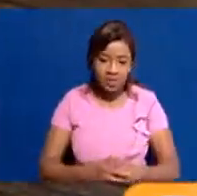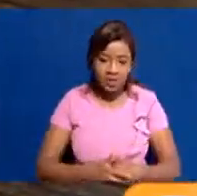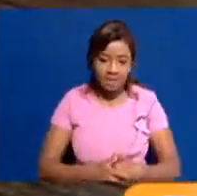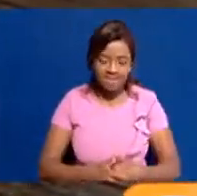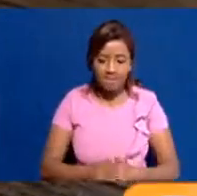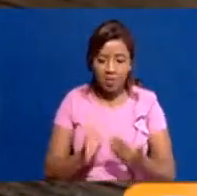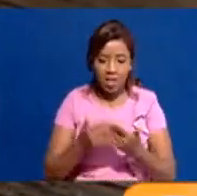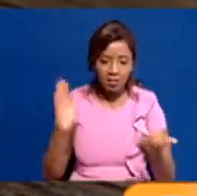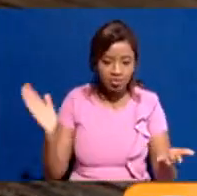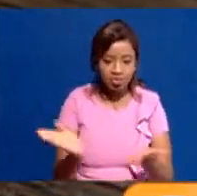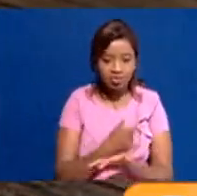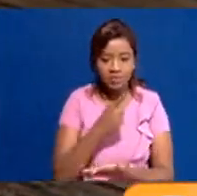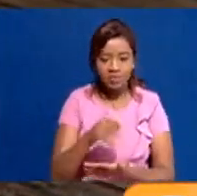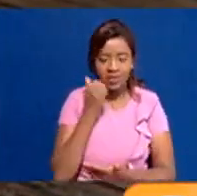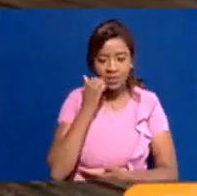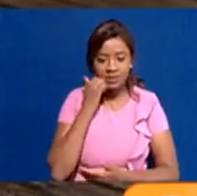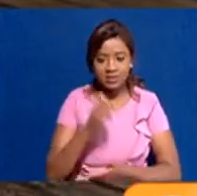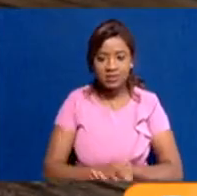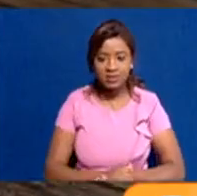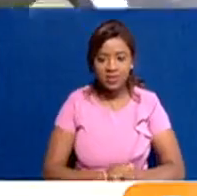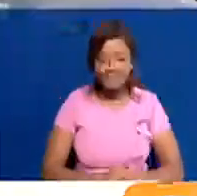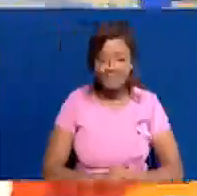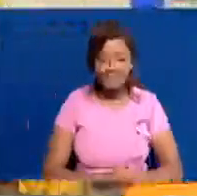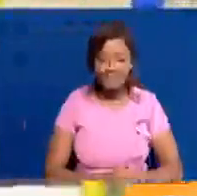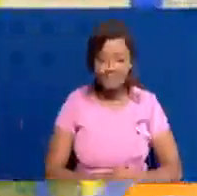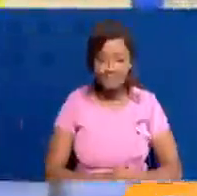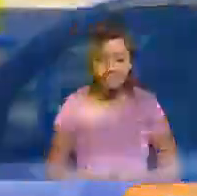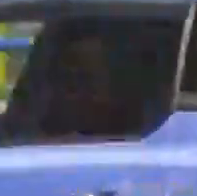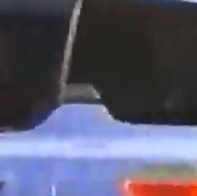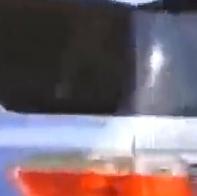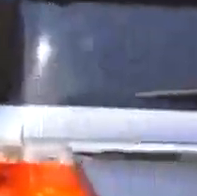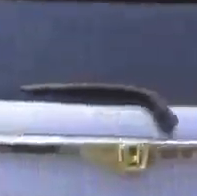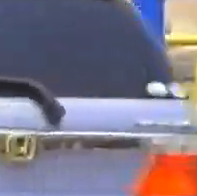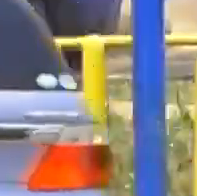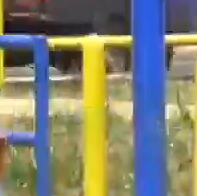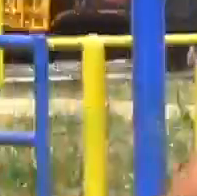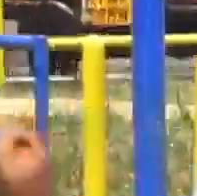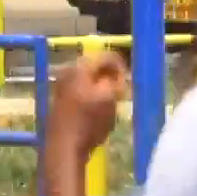the eradication of the disease. Laura Otieno, Citizen TV.